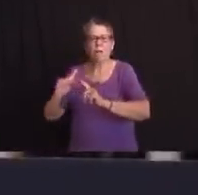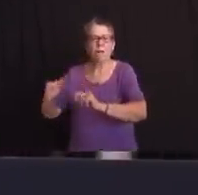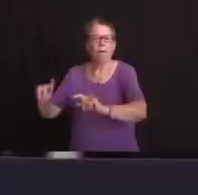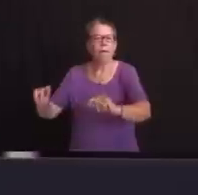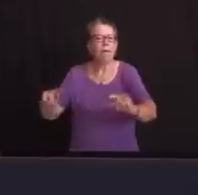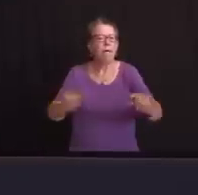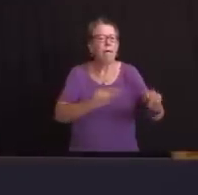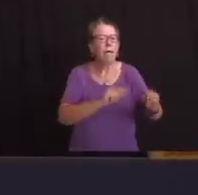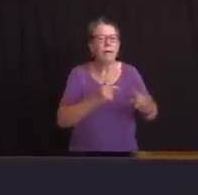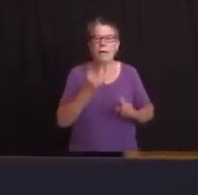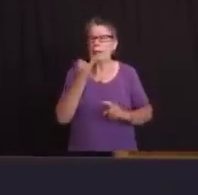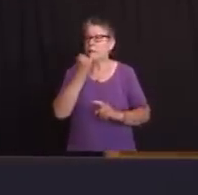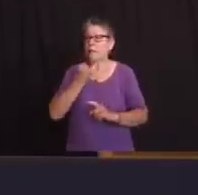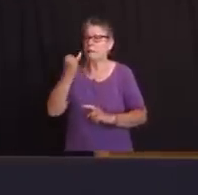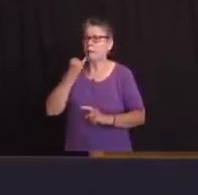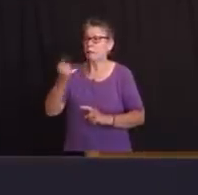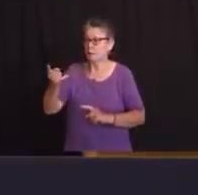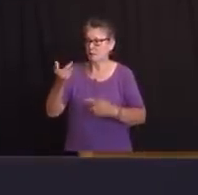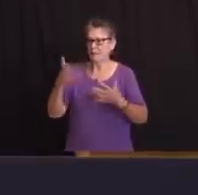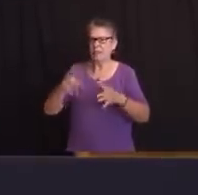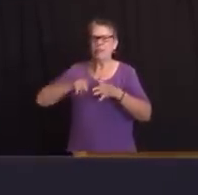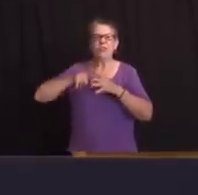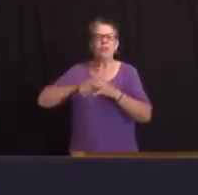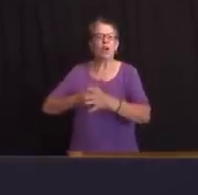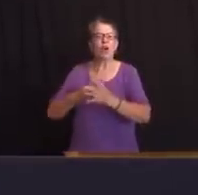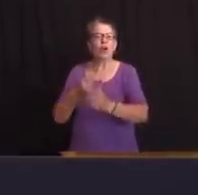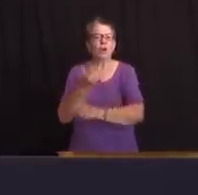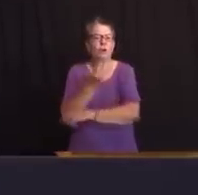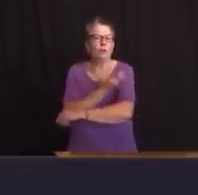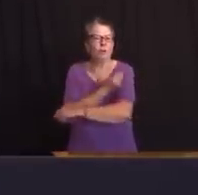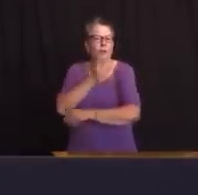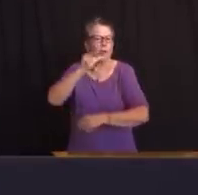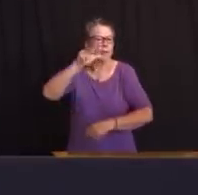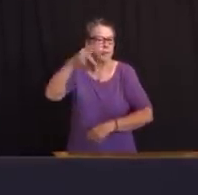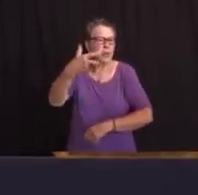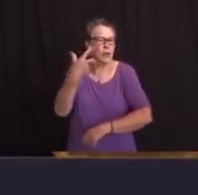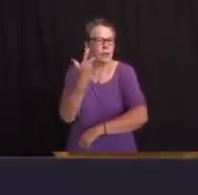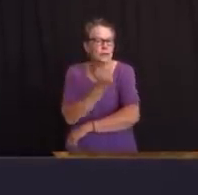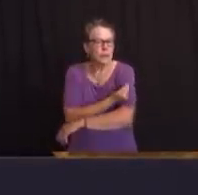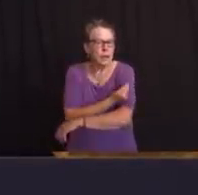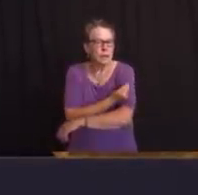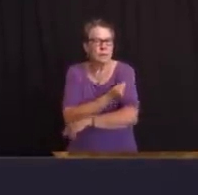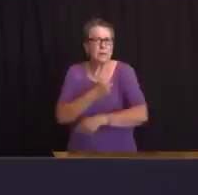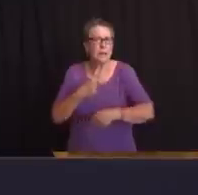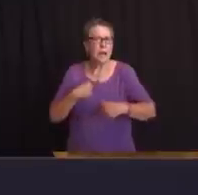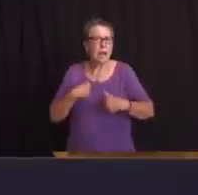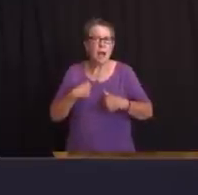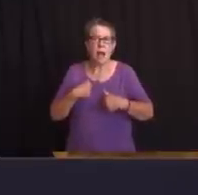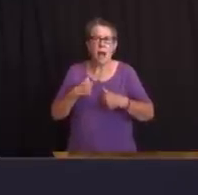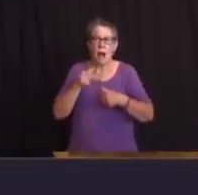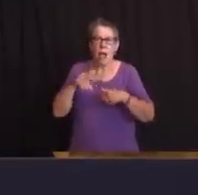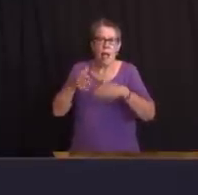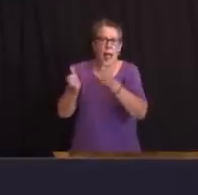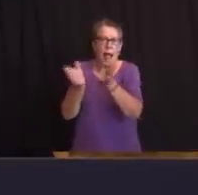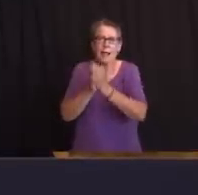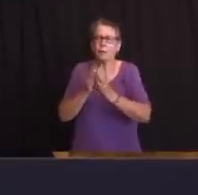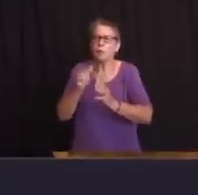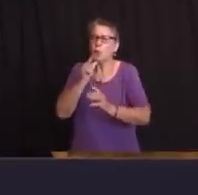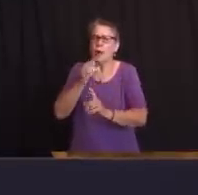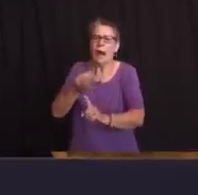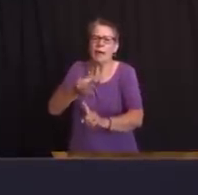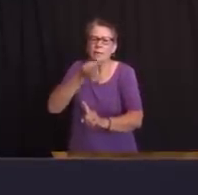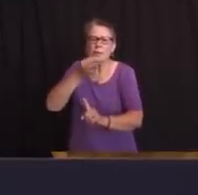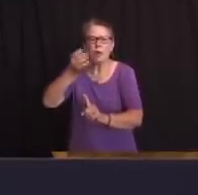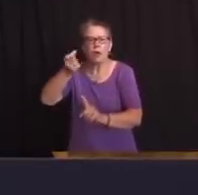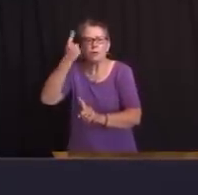most, and I suspect, I've not asked the experts, but I suspect if it is recommended, whenever it's